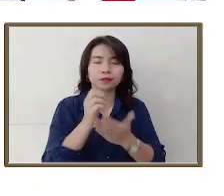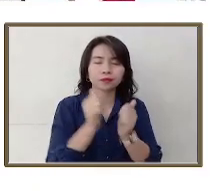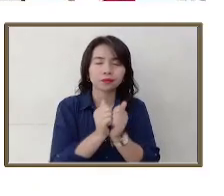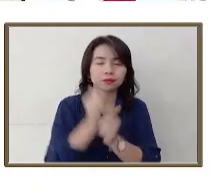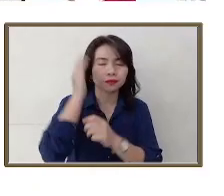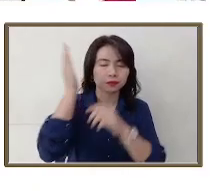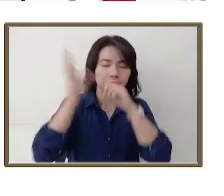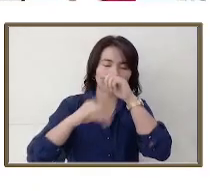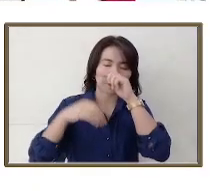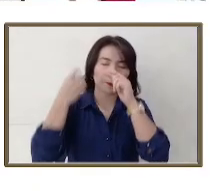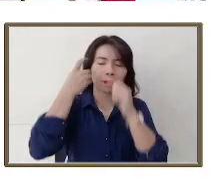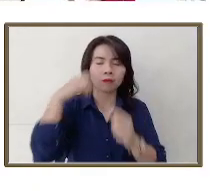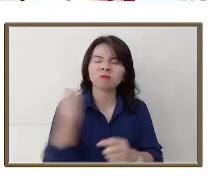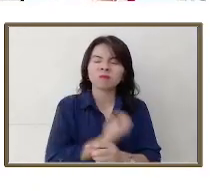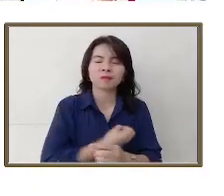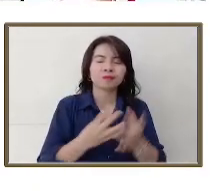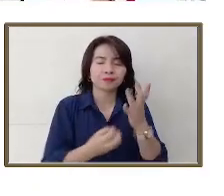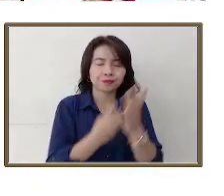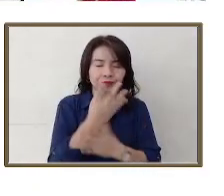growth, O God, as we